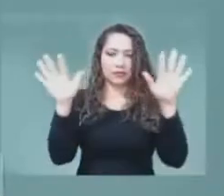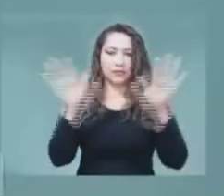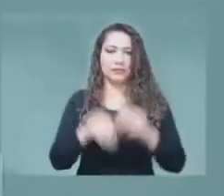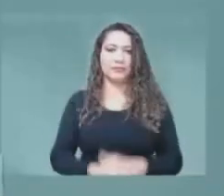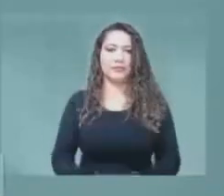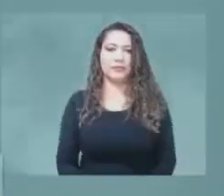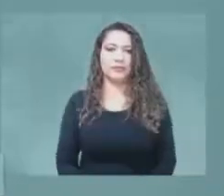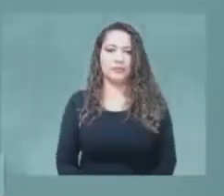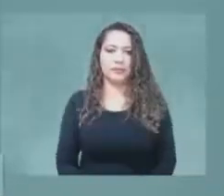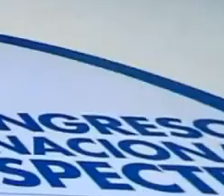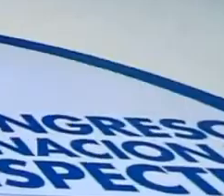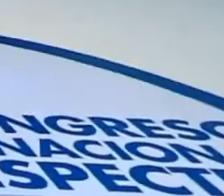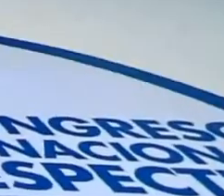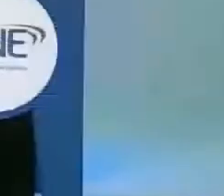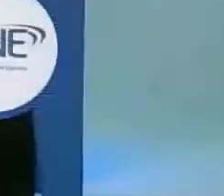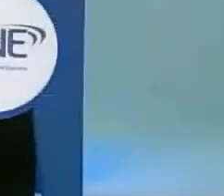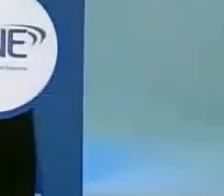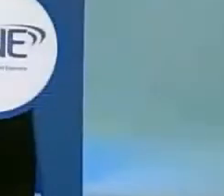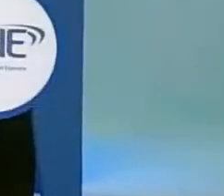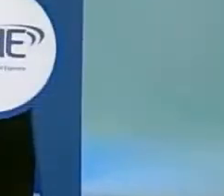morning.